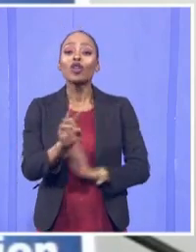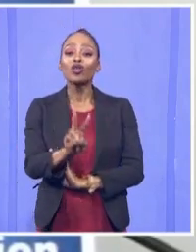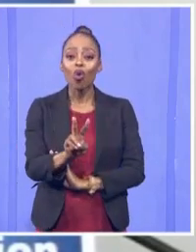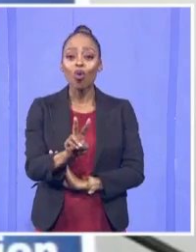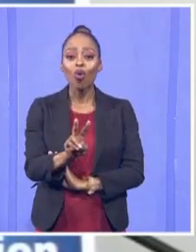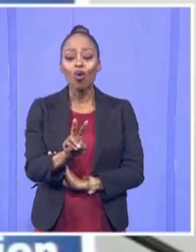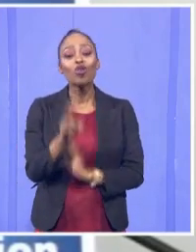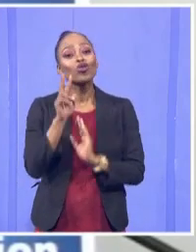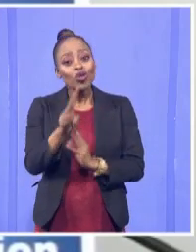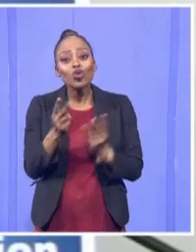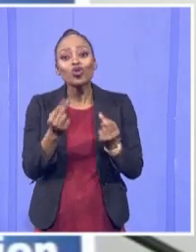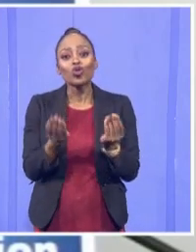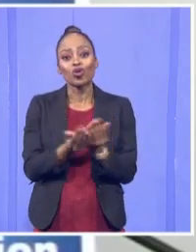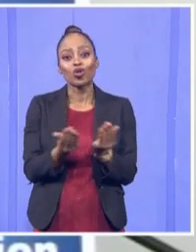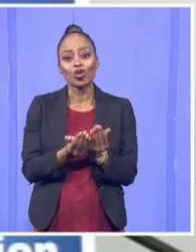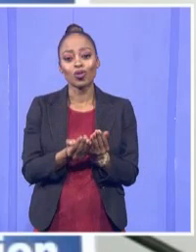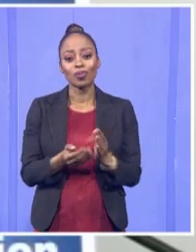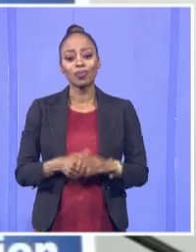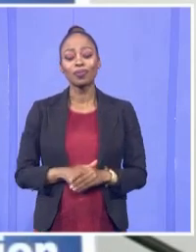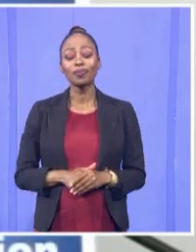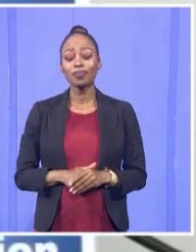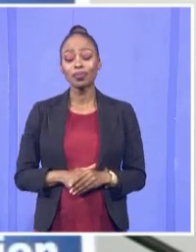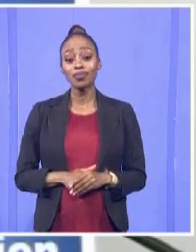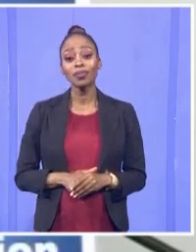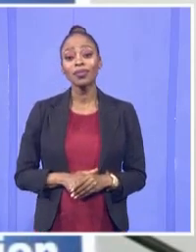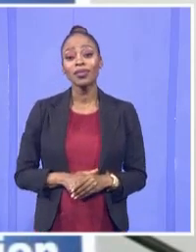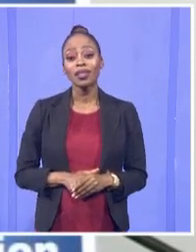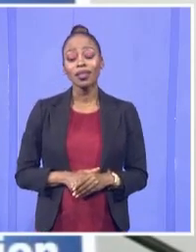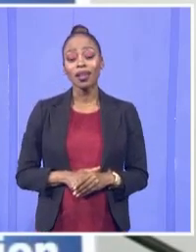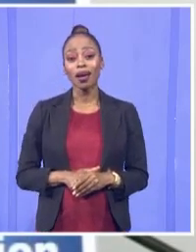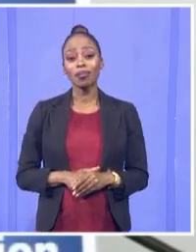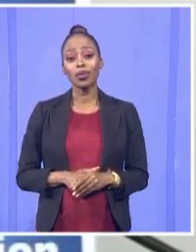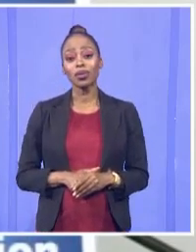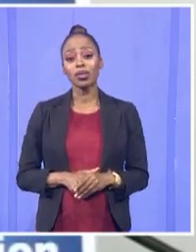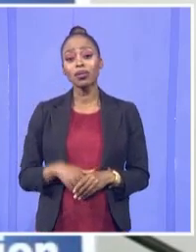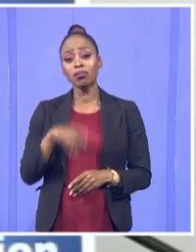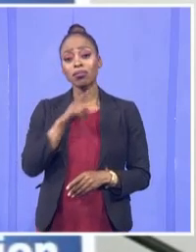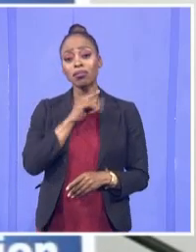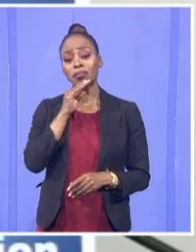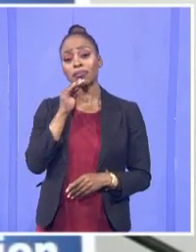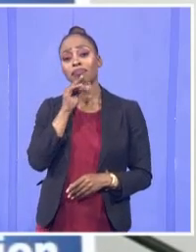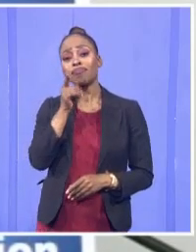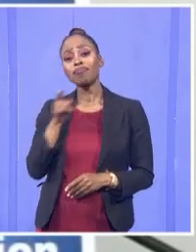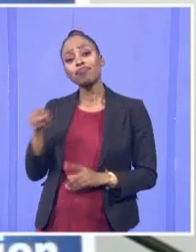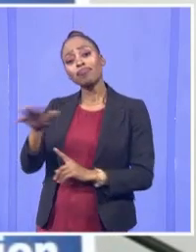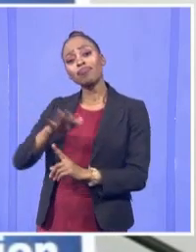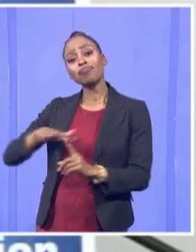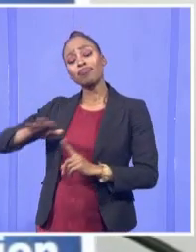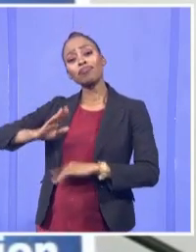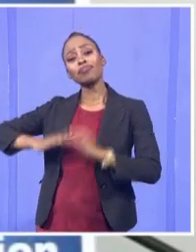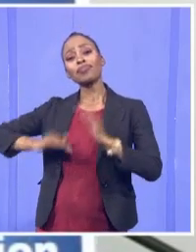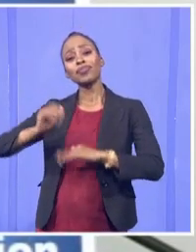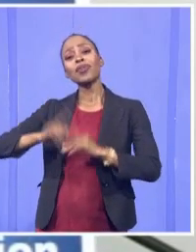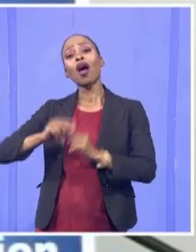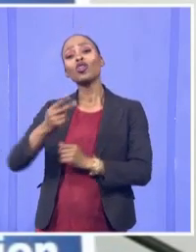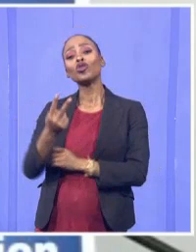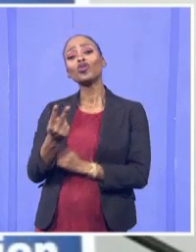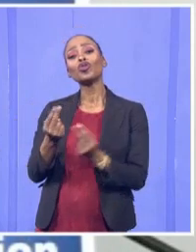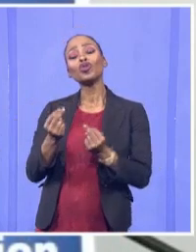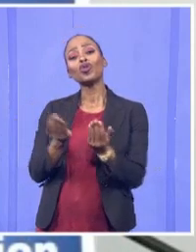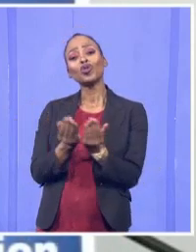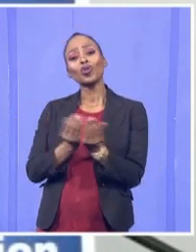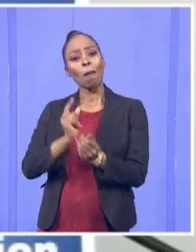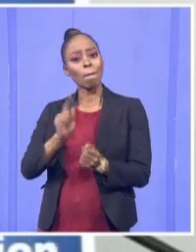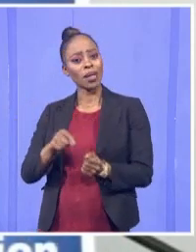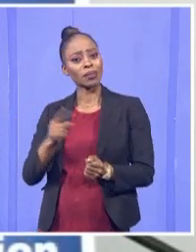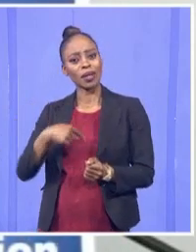It's 2 new schools. So it means around that area, we need to build 2 new schools as a